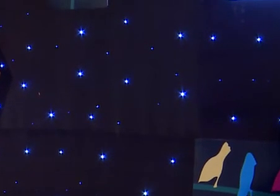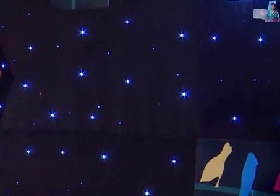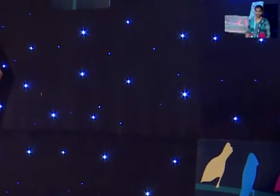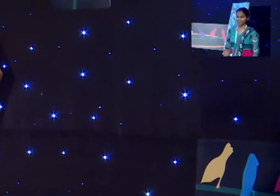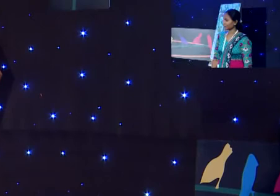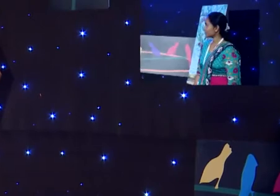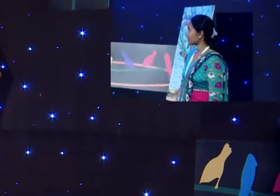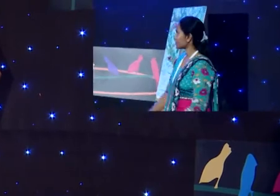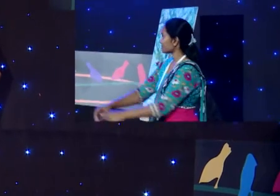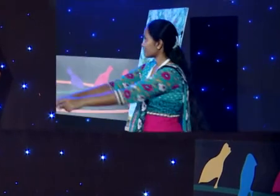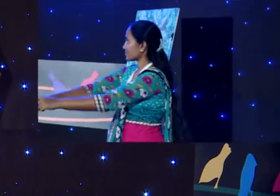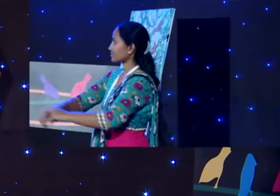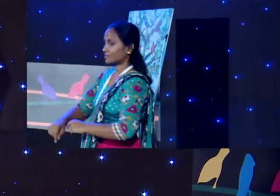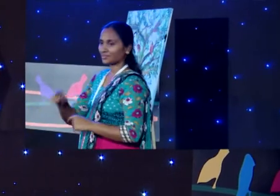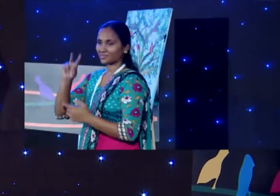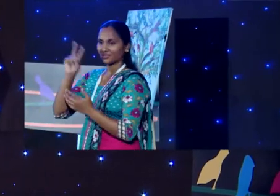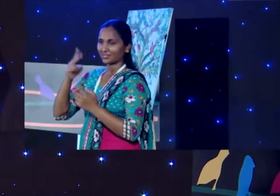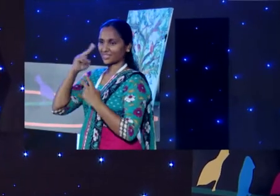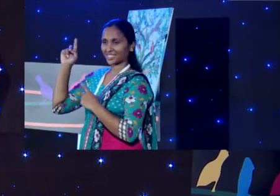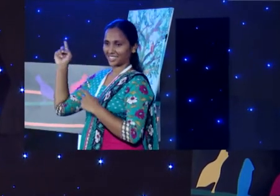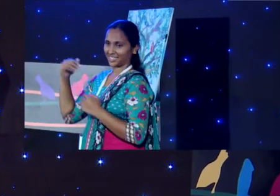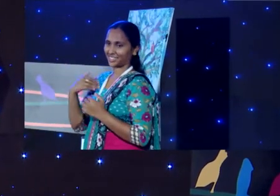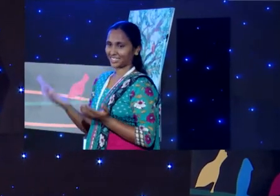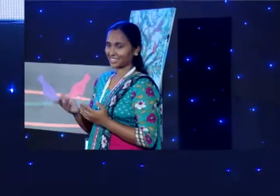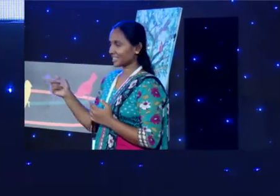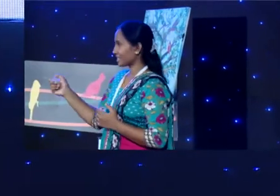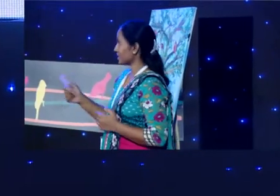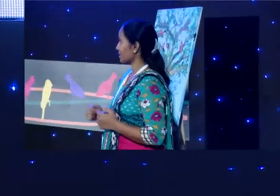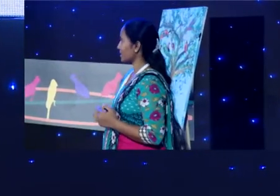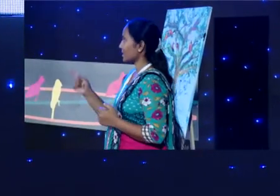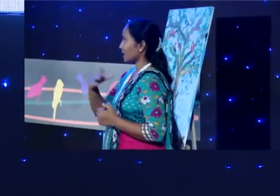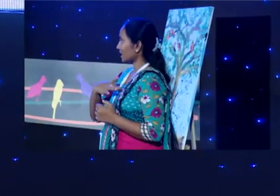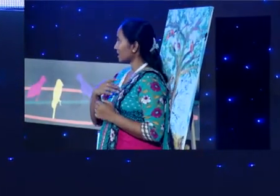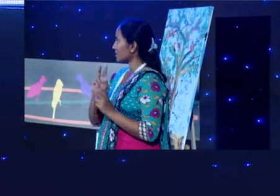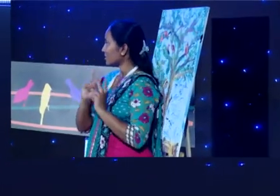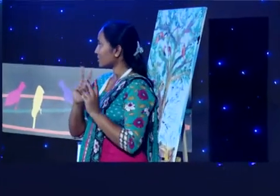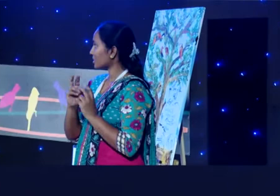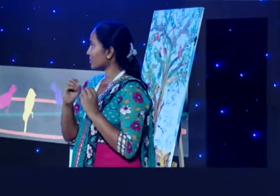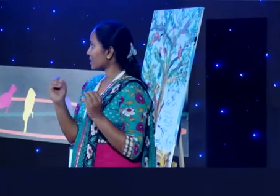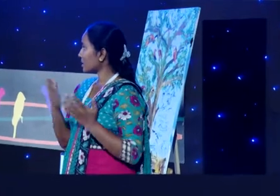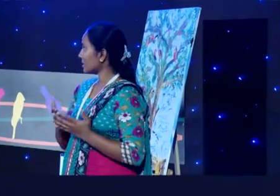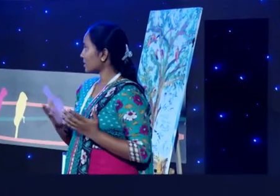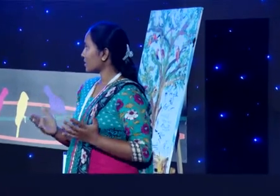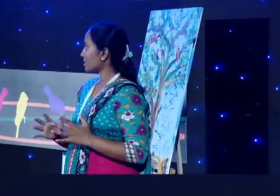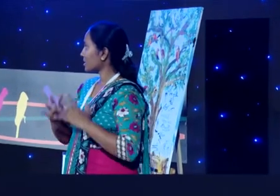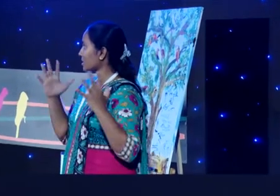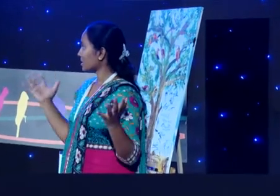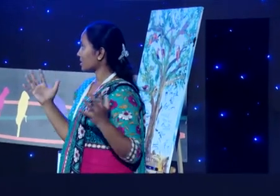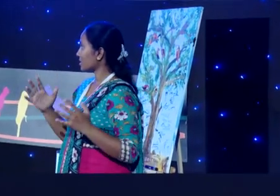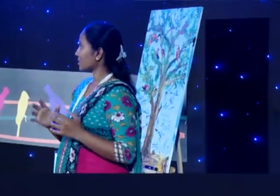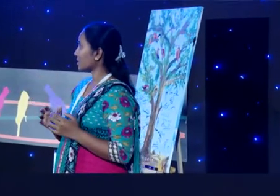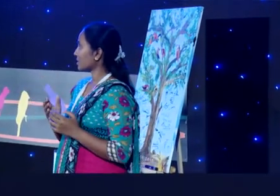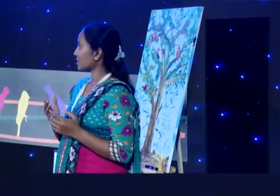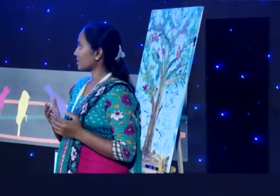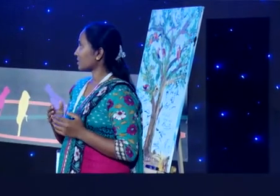So I'm Anirudh Sharma, as you read already over there. And I like to make things. I like to build stuff, like a lot of tangible stuff, things